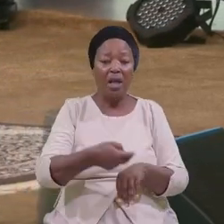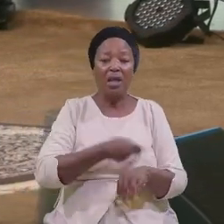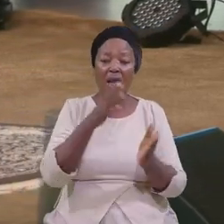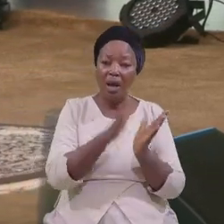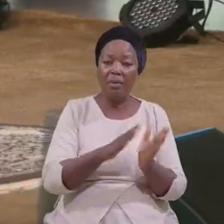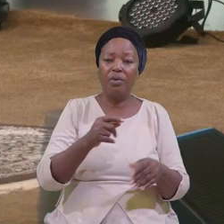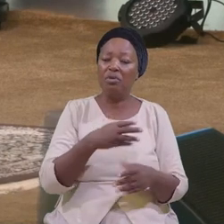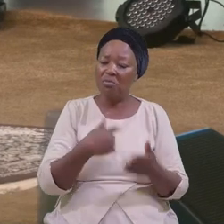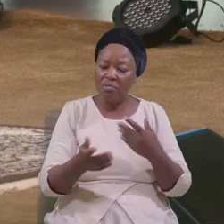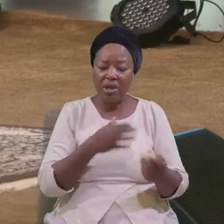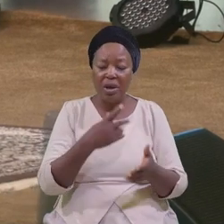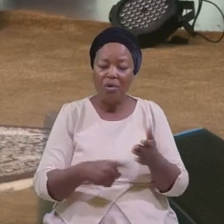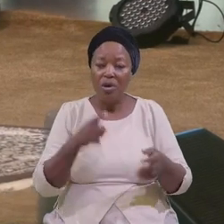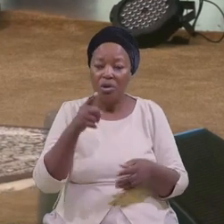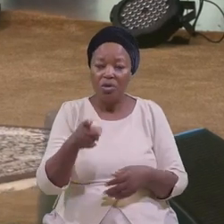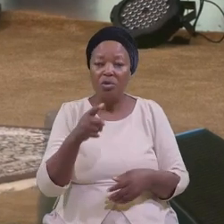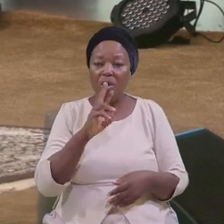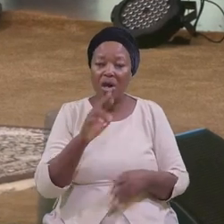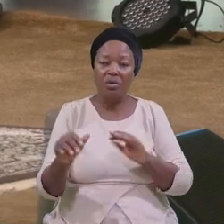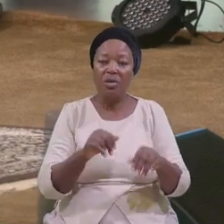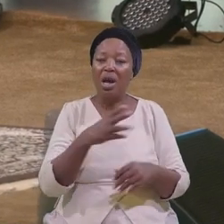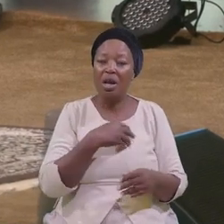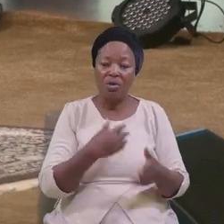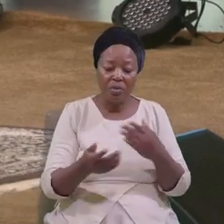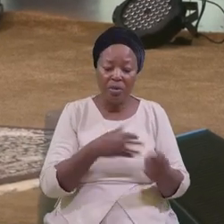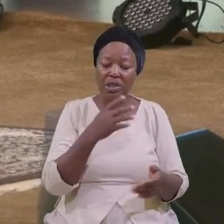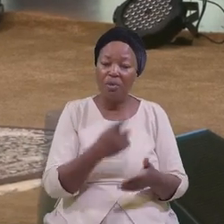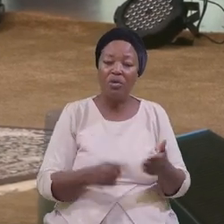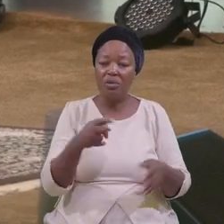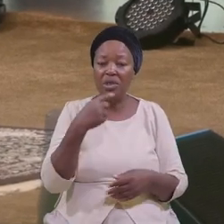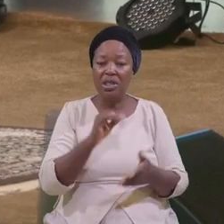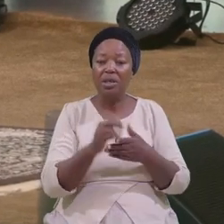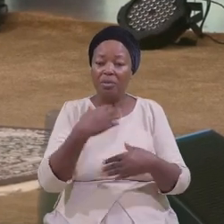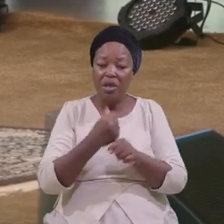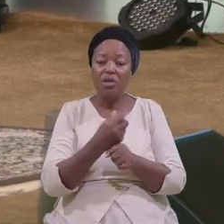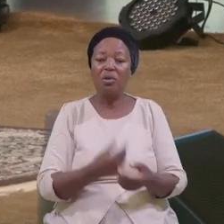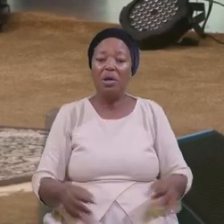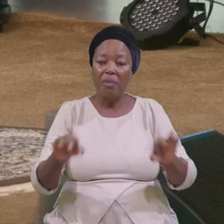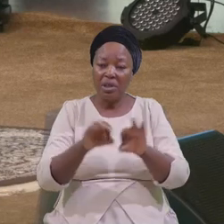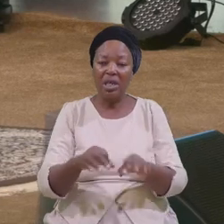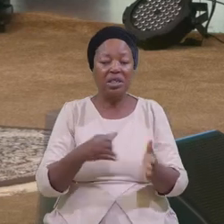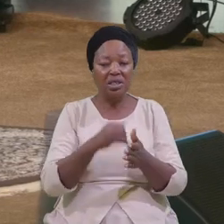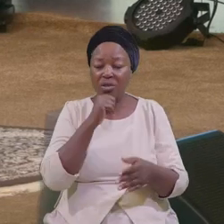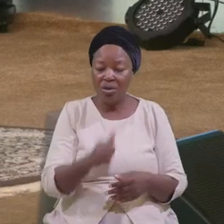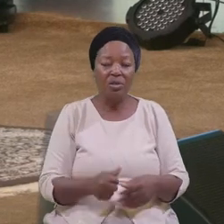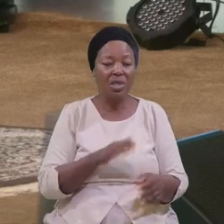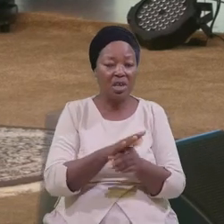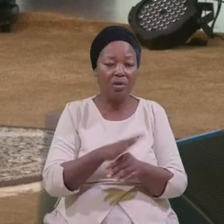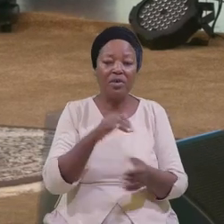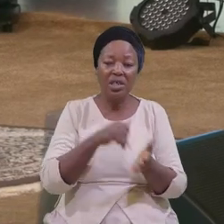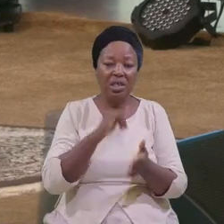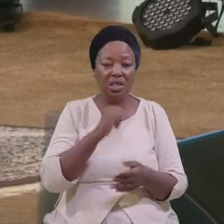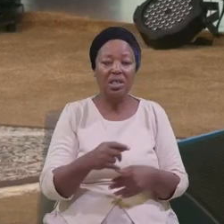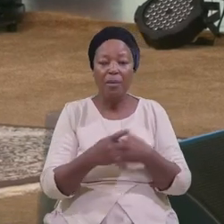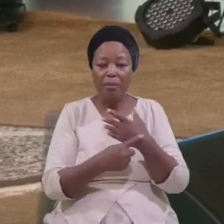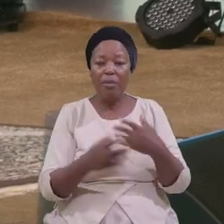doing, whatever you say makes you worthy, is not enough. It's the blood of the Lamb. You repent